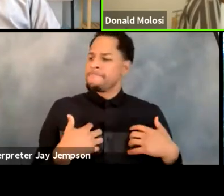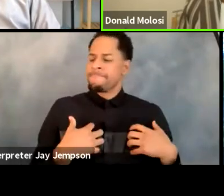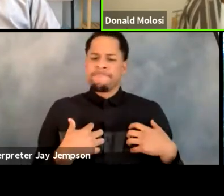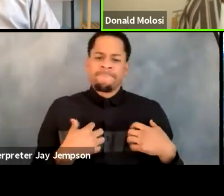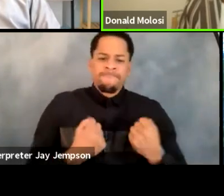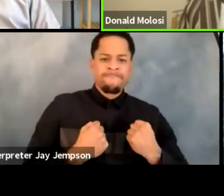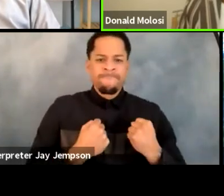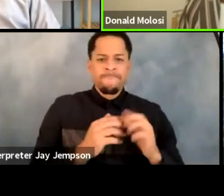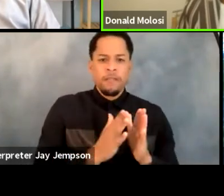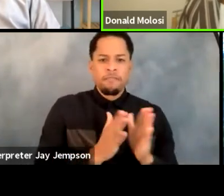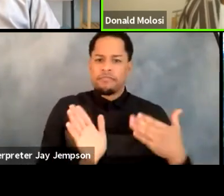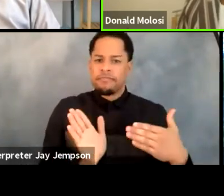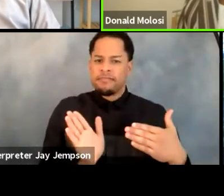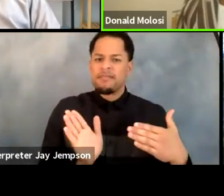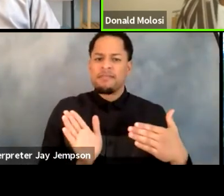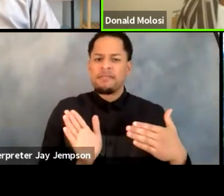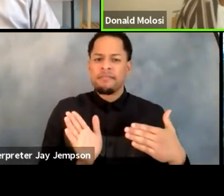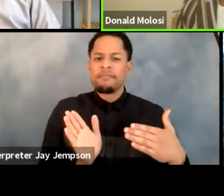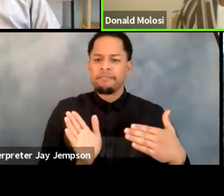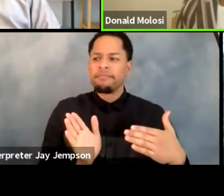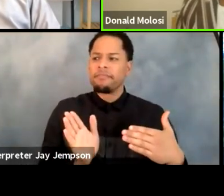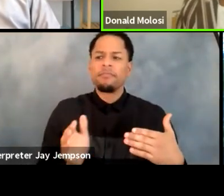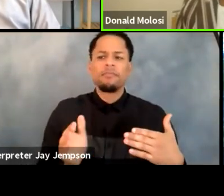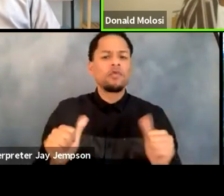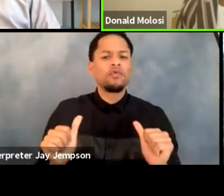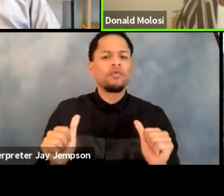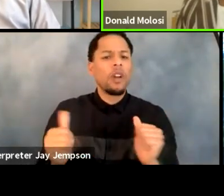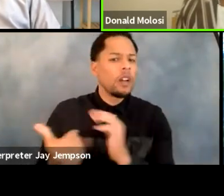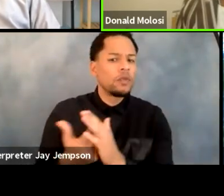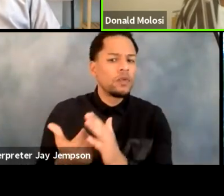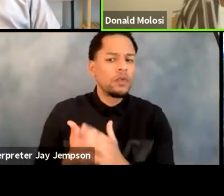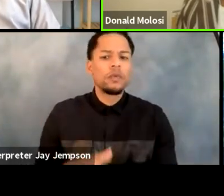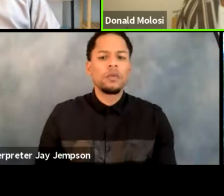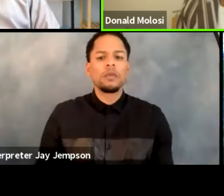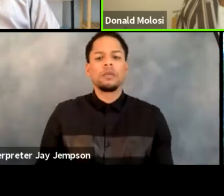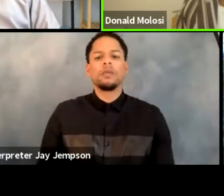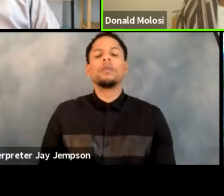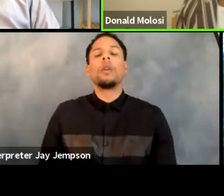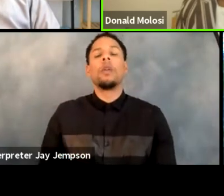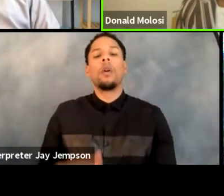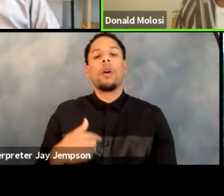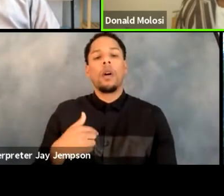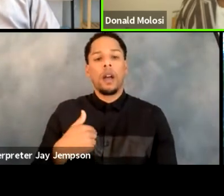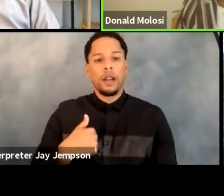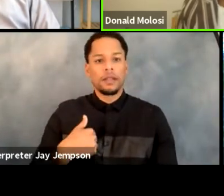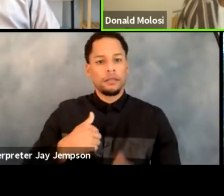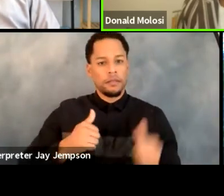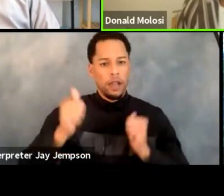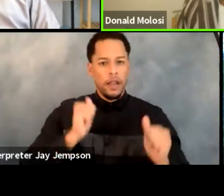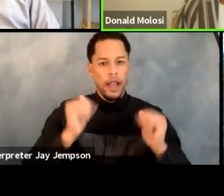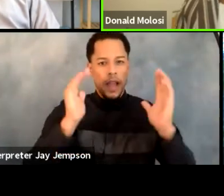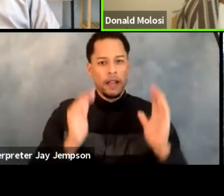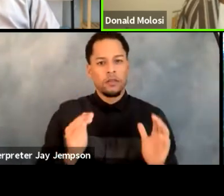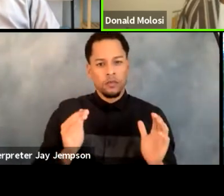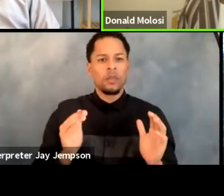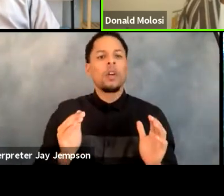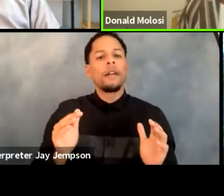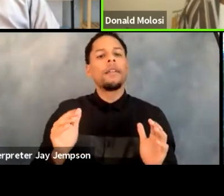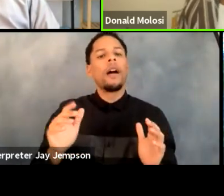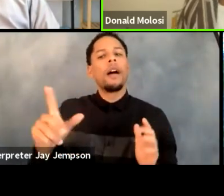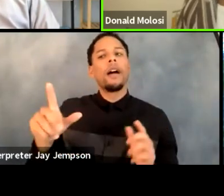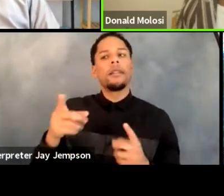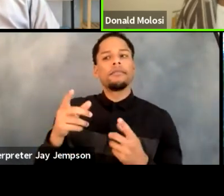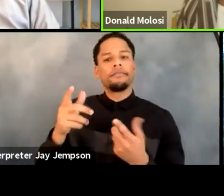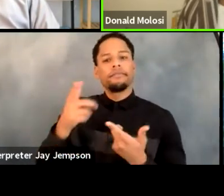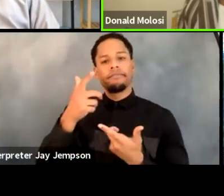years. And as an actor, obviously, I've been dramaturged by other people when I was off Broadway and on Broadway, and also